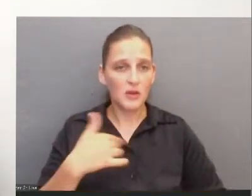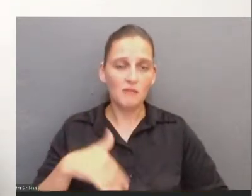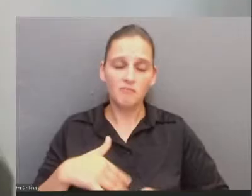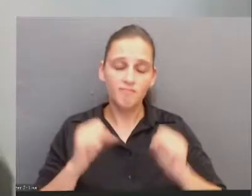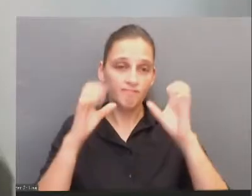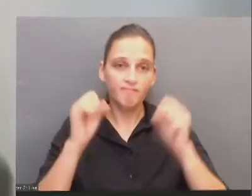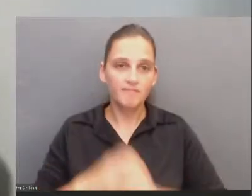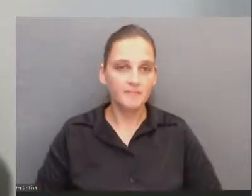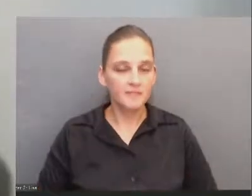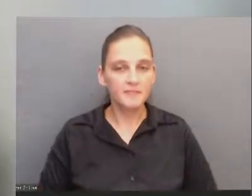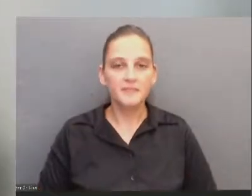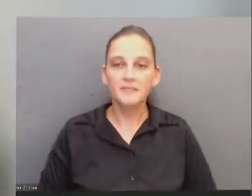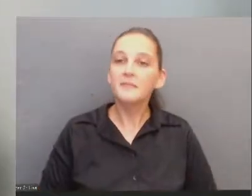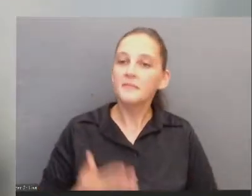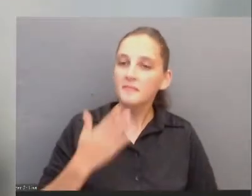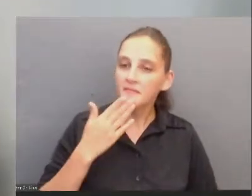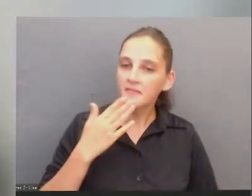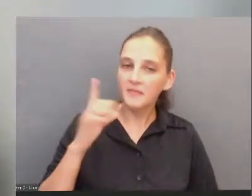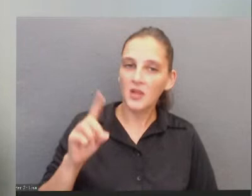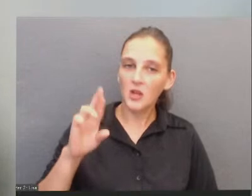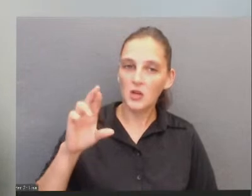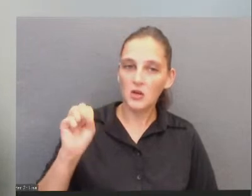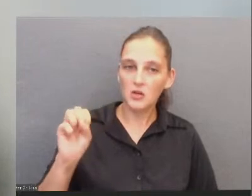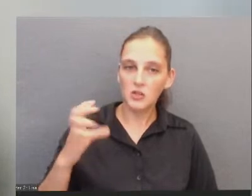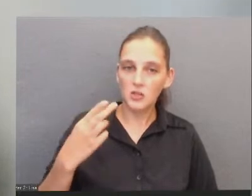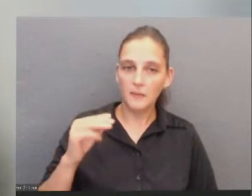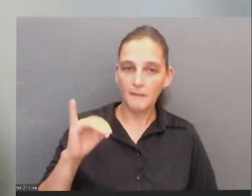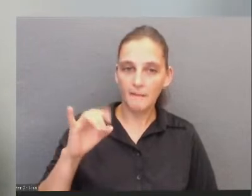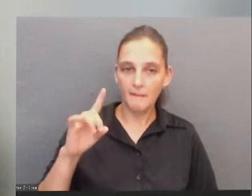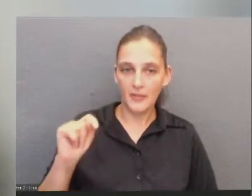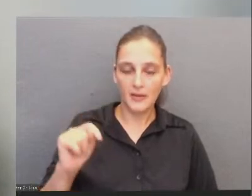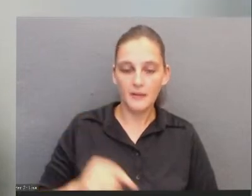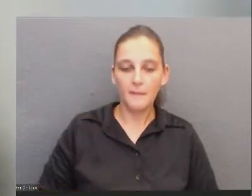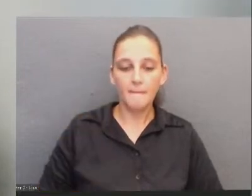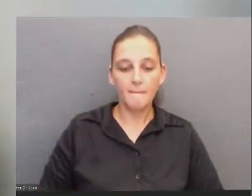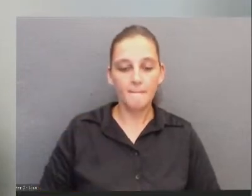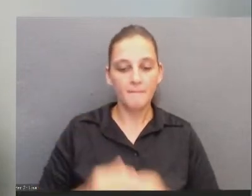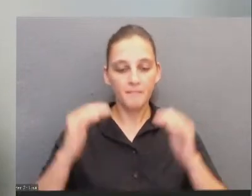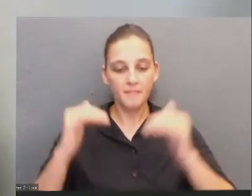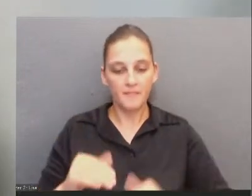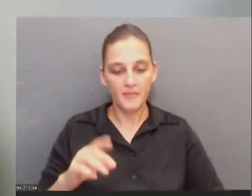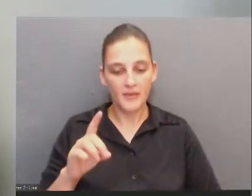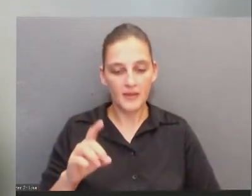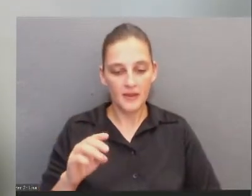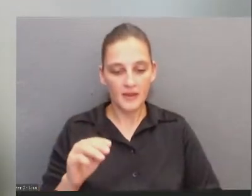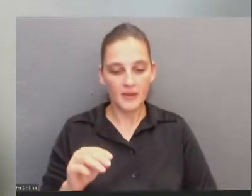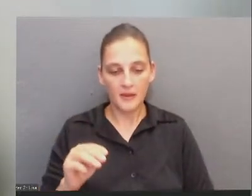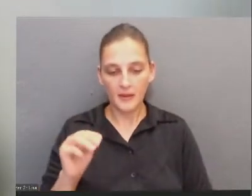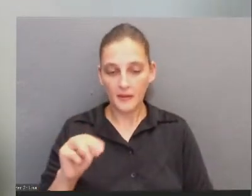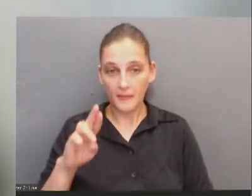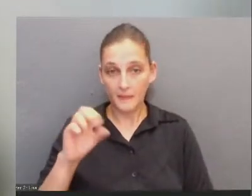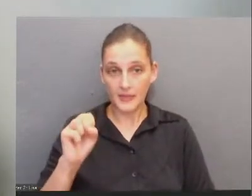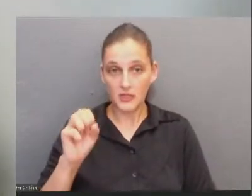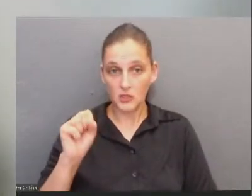Thank you, Dr. Smith. Next, we'll have Ms. Jennifer Stoll from